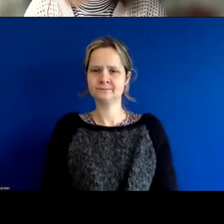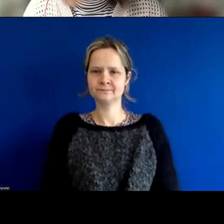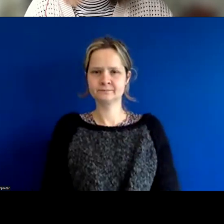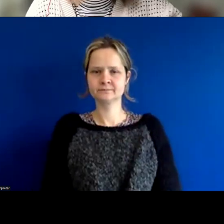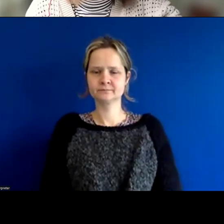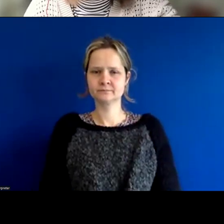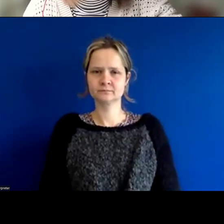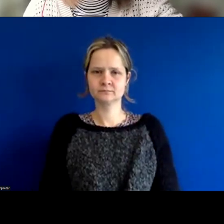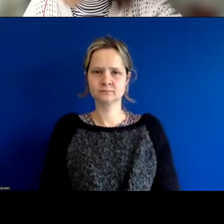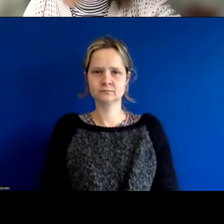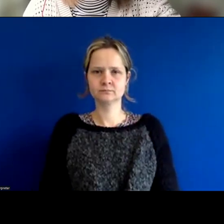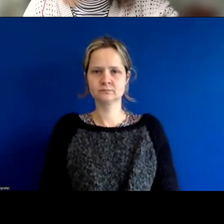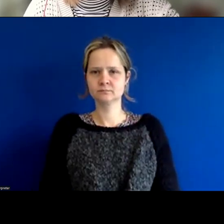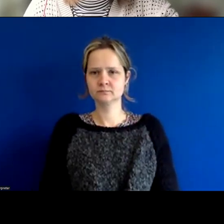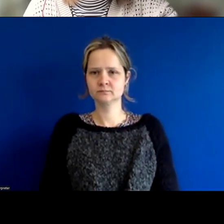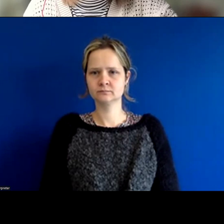poll.